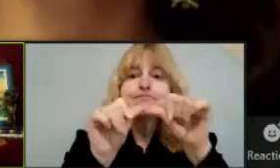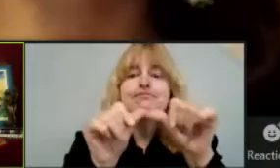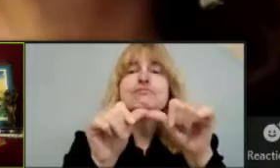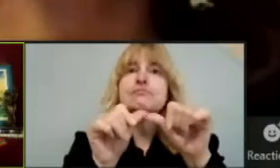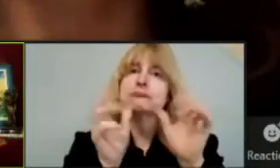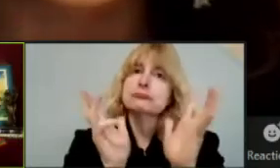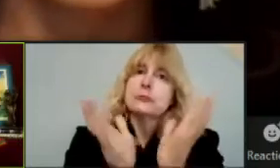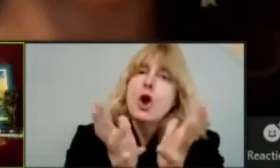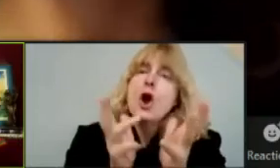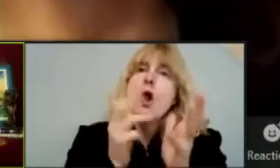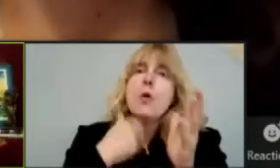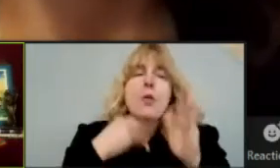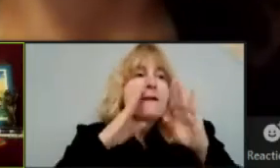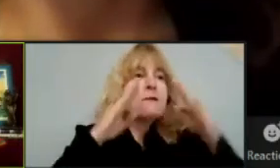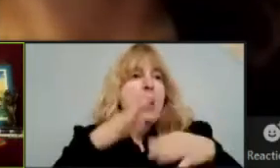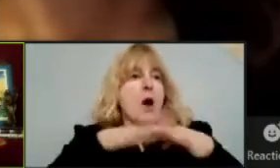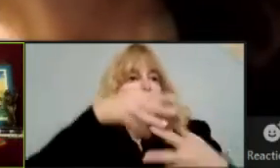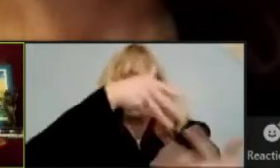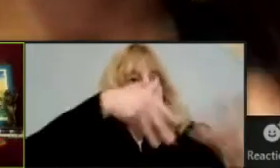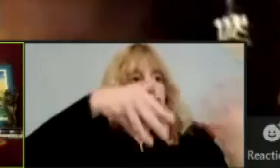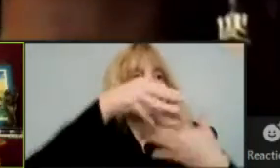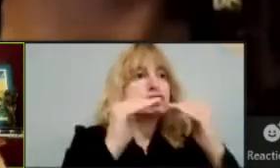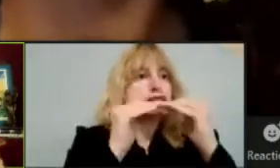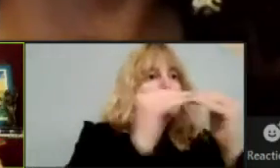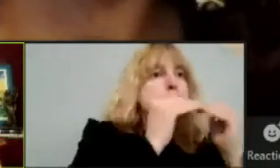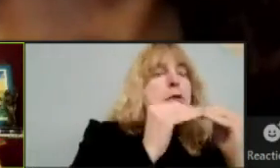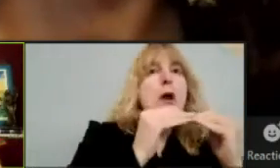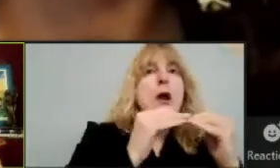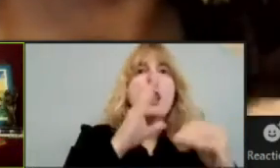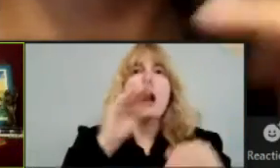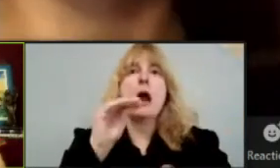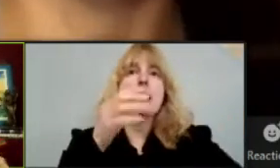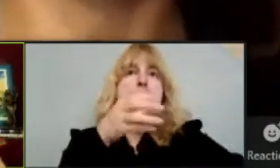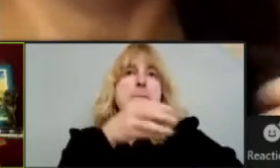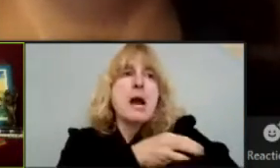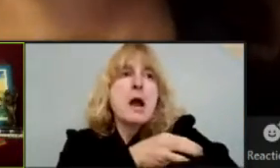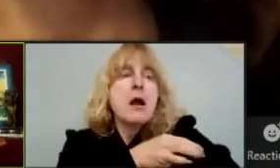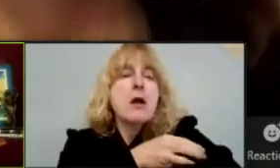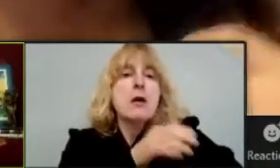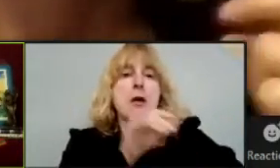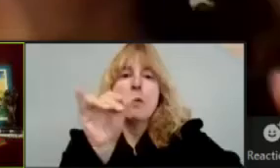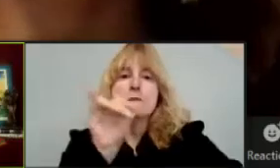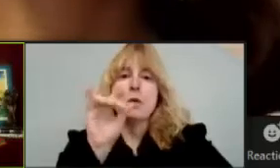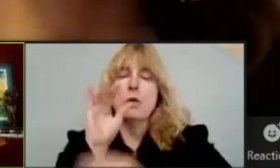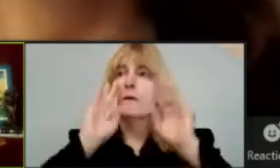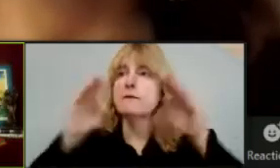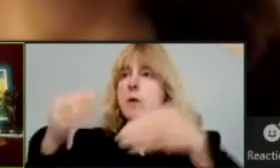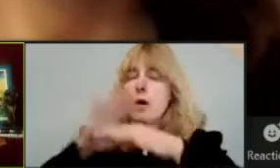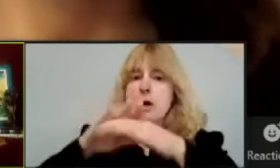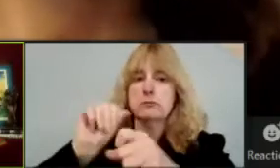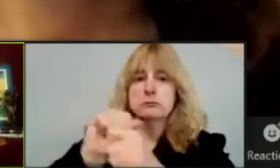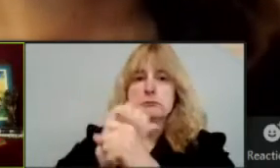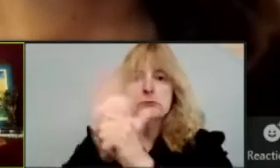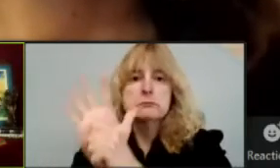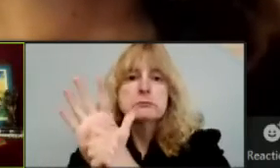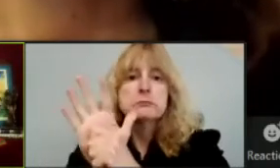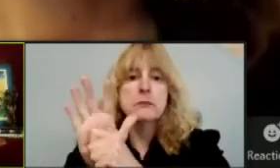on social justice and our power, we have to be focused on the pandemic and its impact that we know